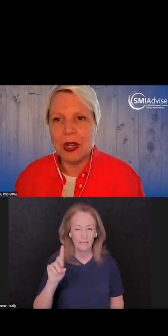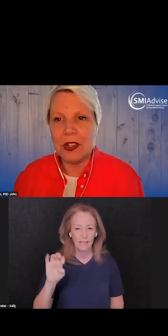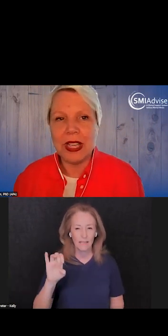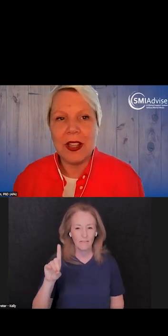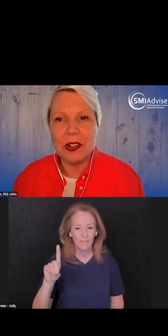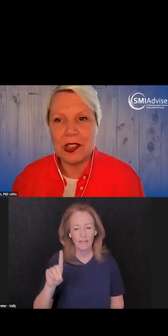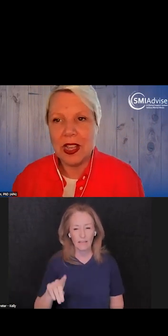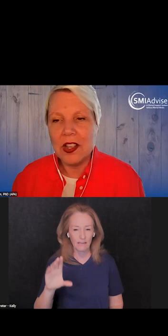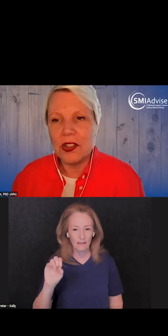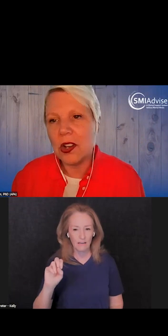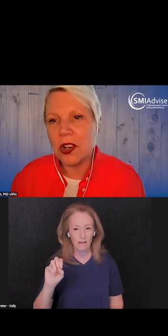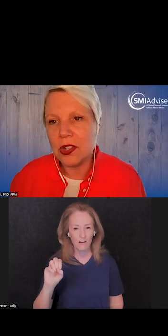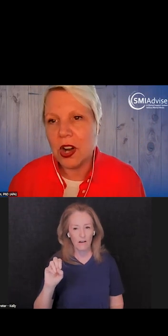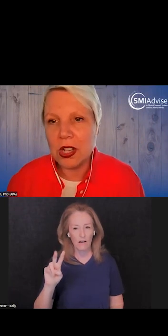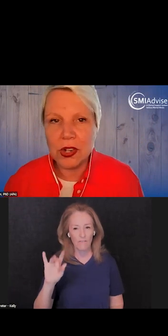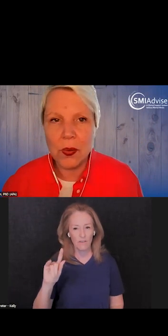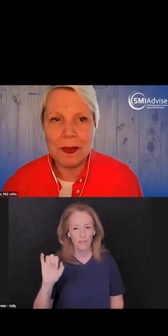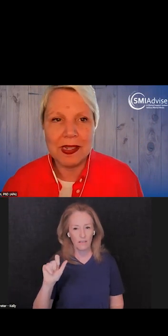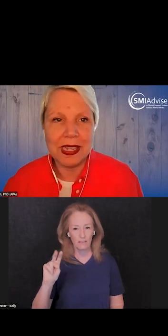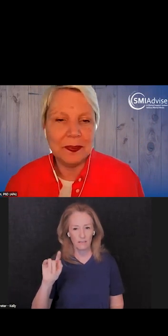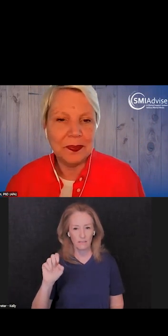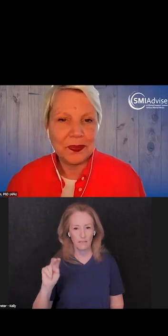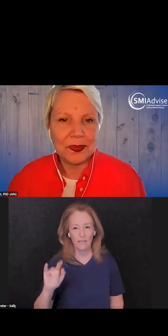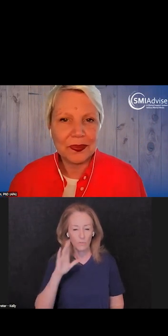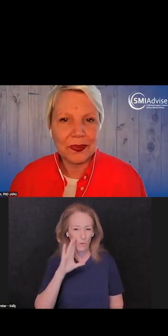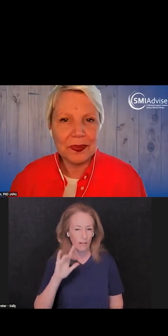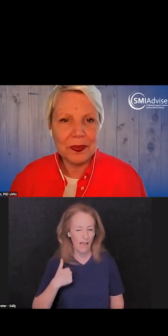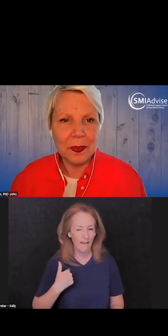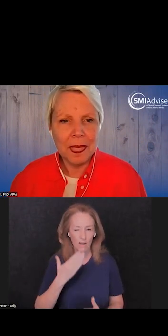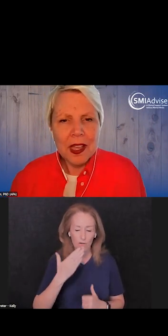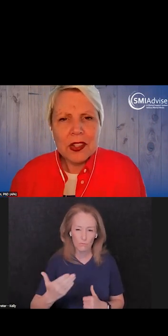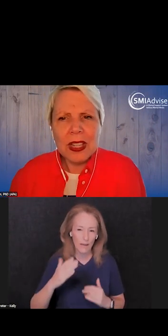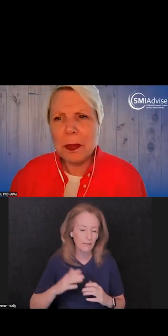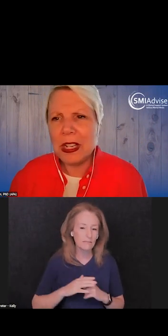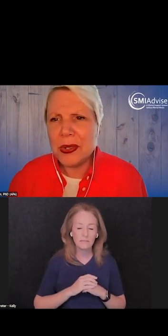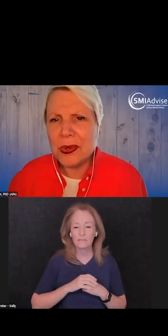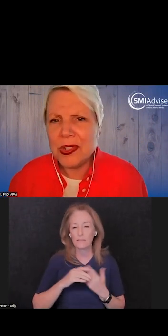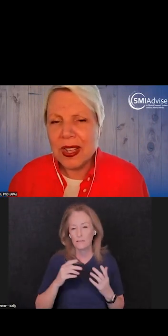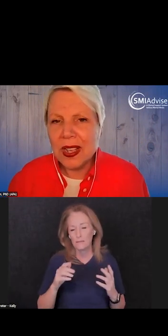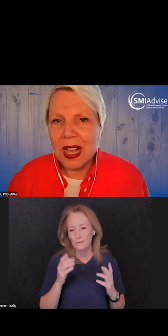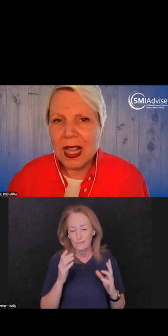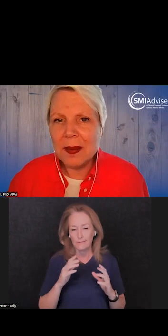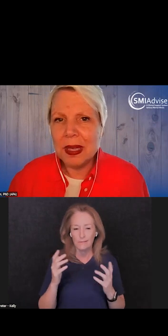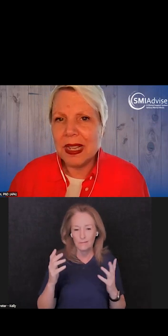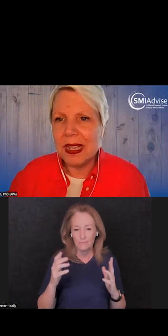definitely put it on your calendar as a star. You don't want to miss it. So a little bit of news.